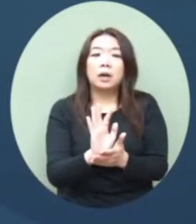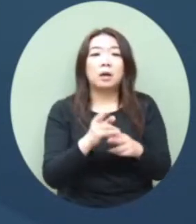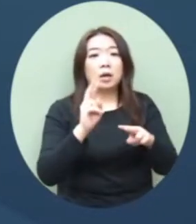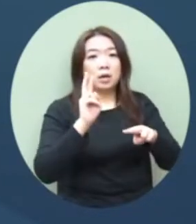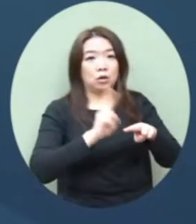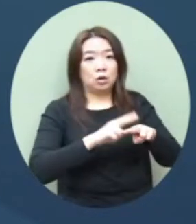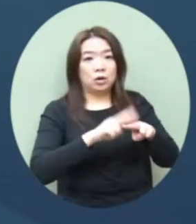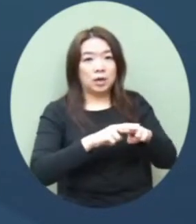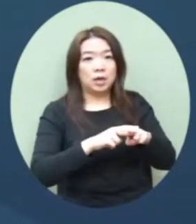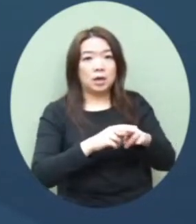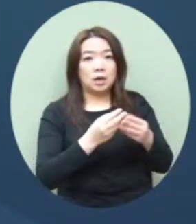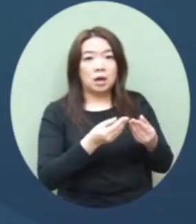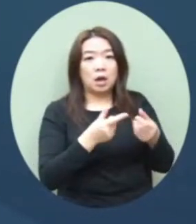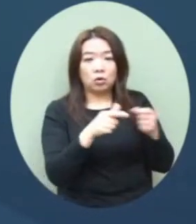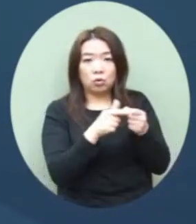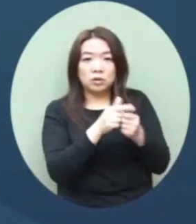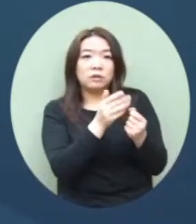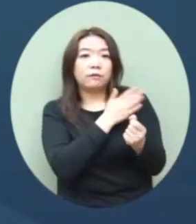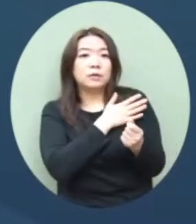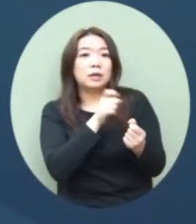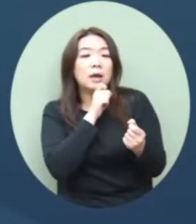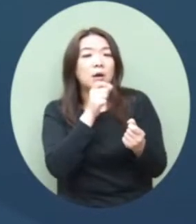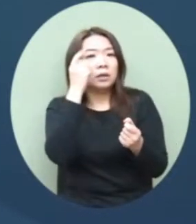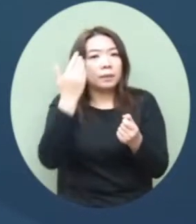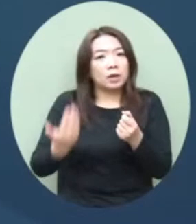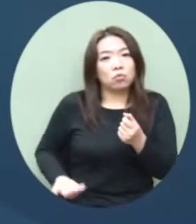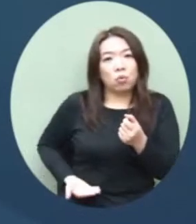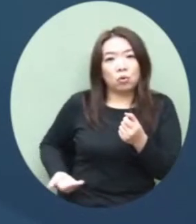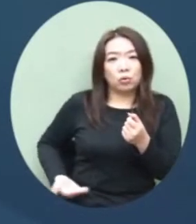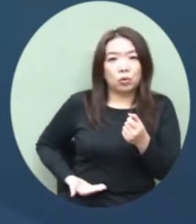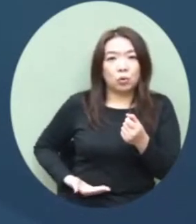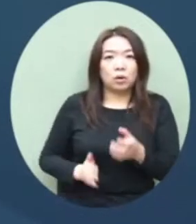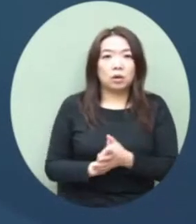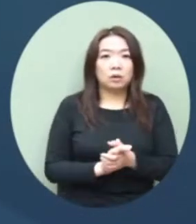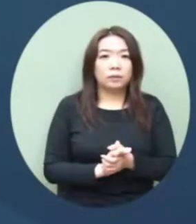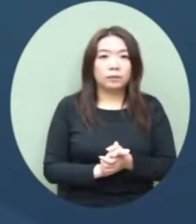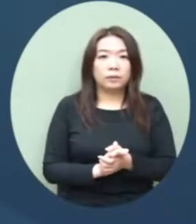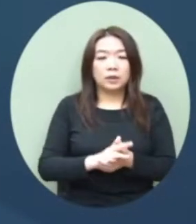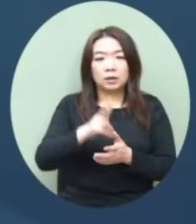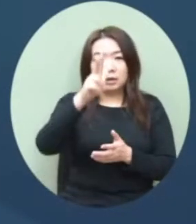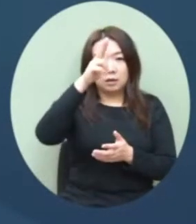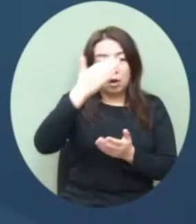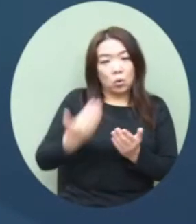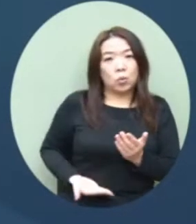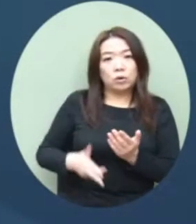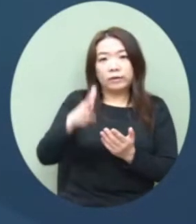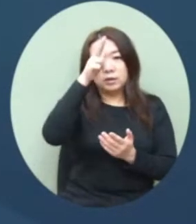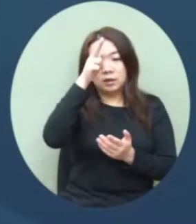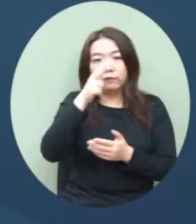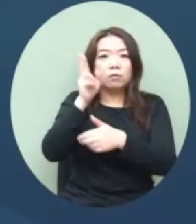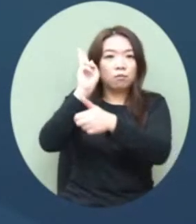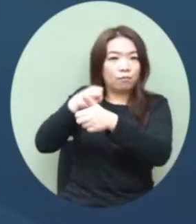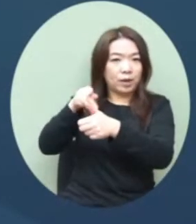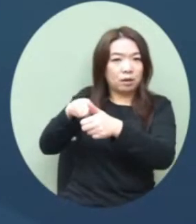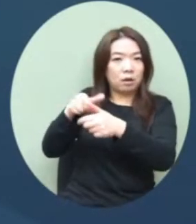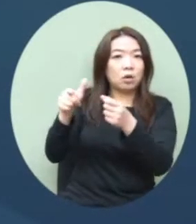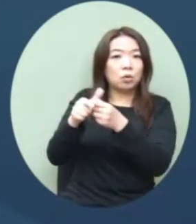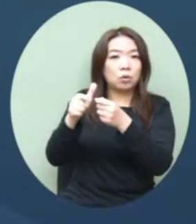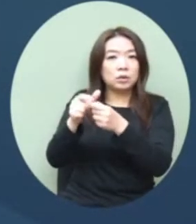be okay. Besides, supply is assured. In particular, a